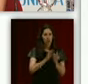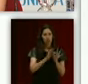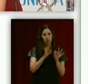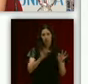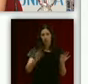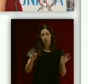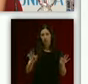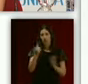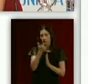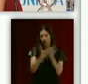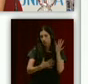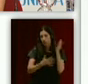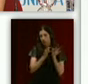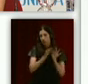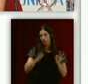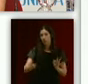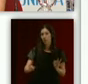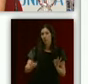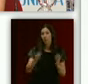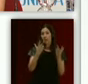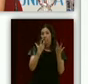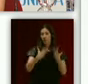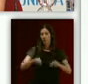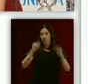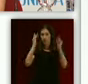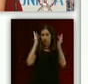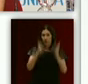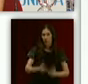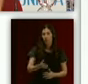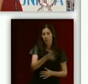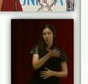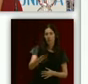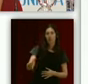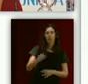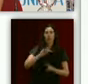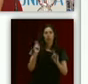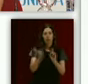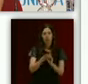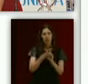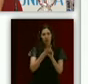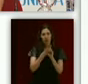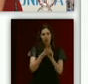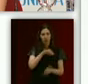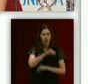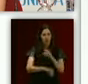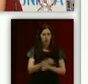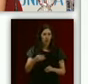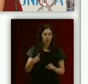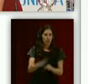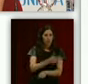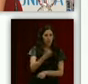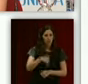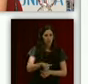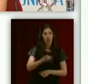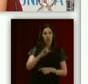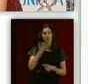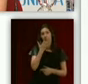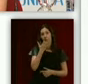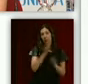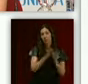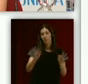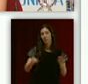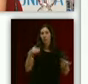What we did is to propose a series of sequences to them and to measure how precise they